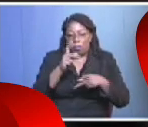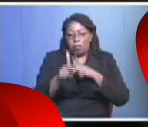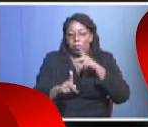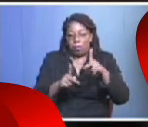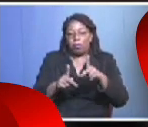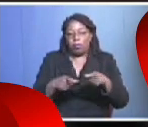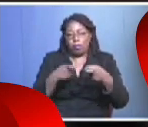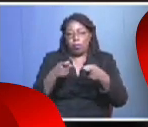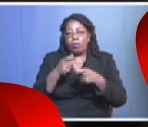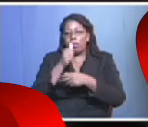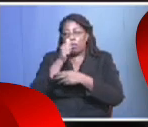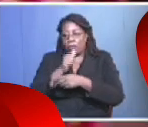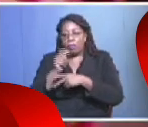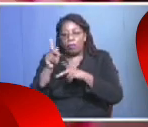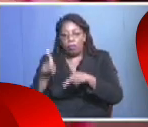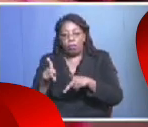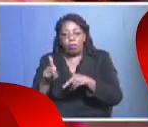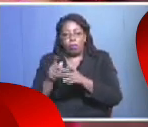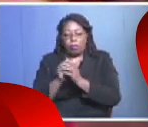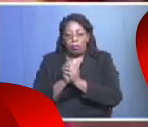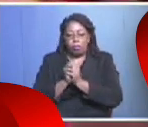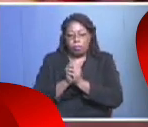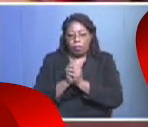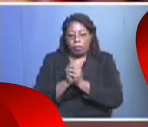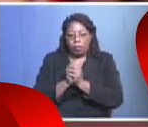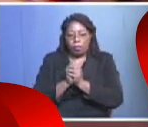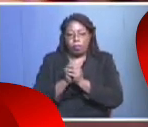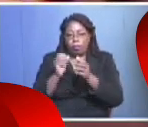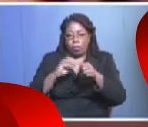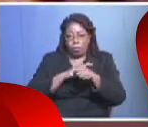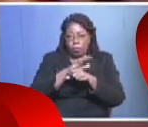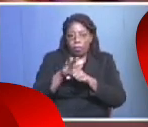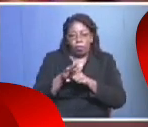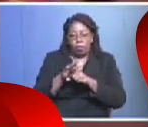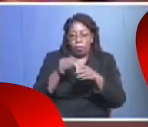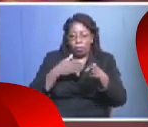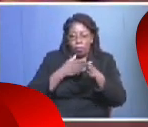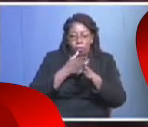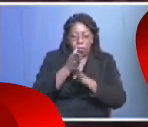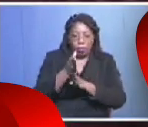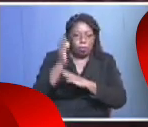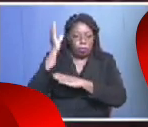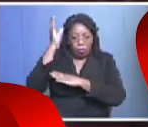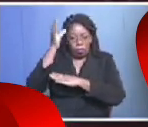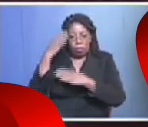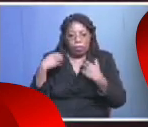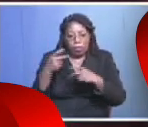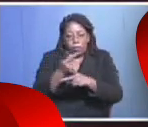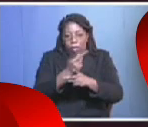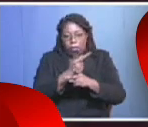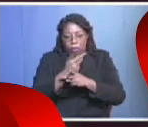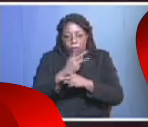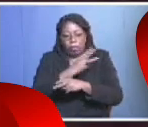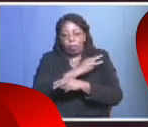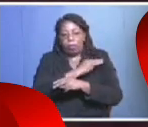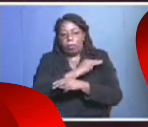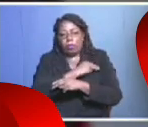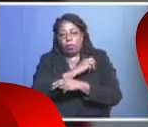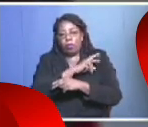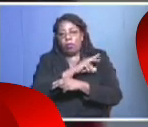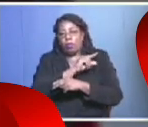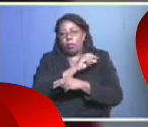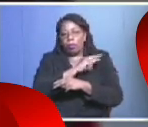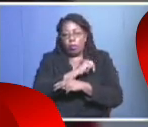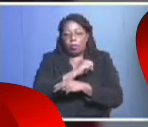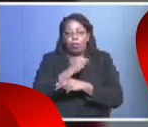and to private providers. And as COVID-19 remains a major concern in healthcare, Morgan says that those who fall